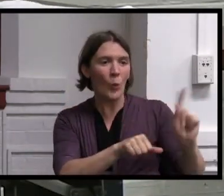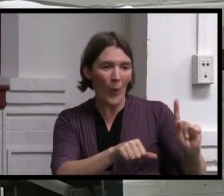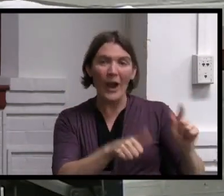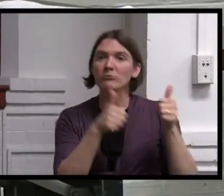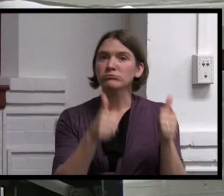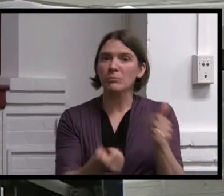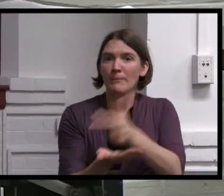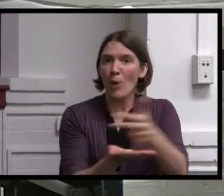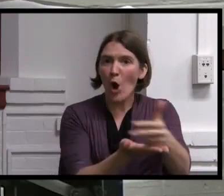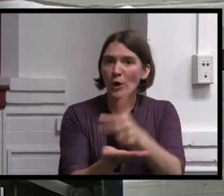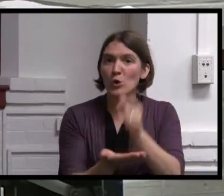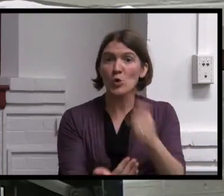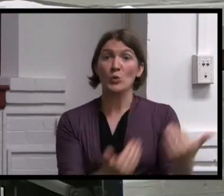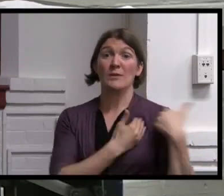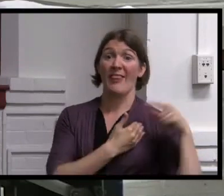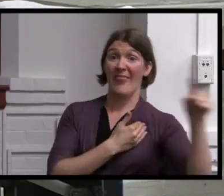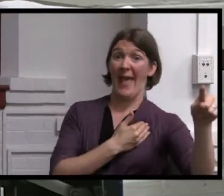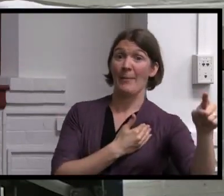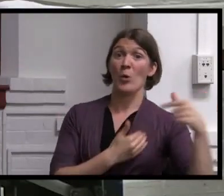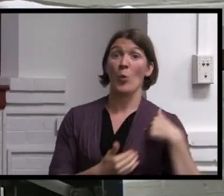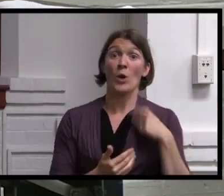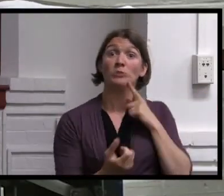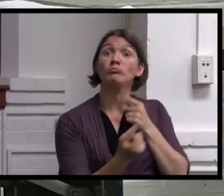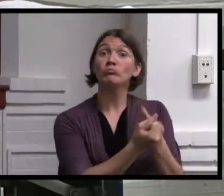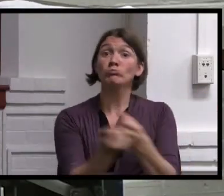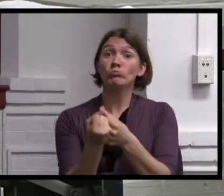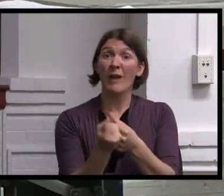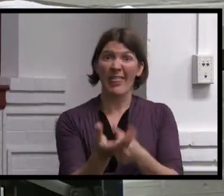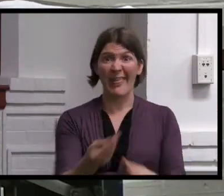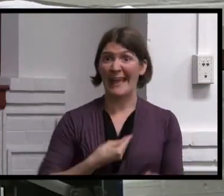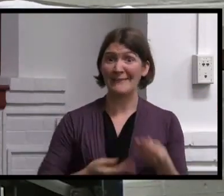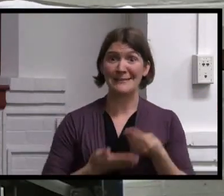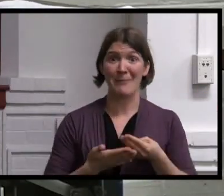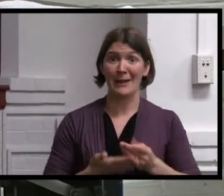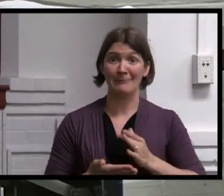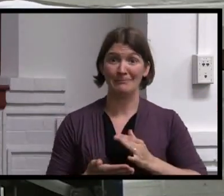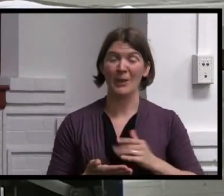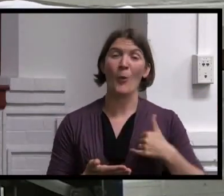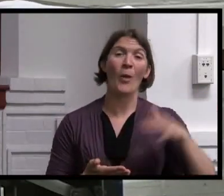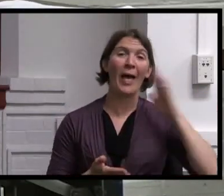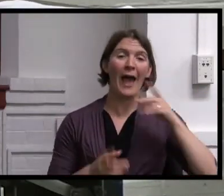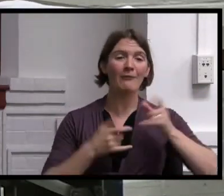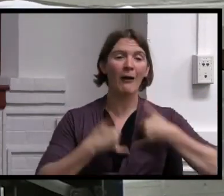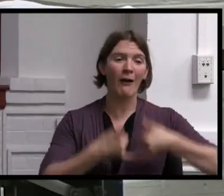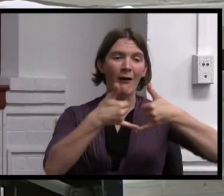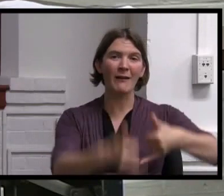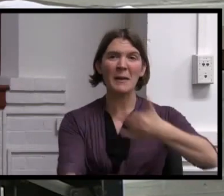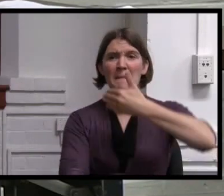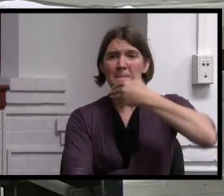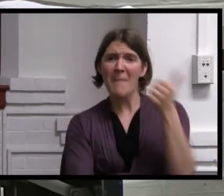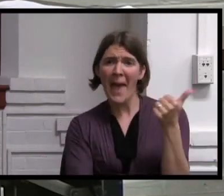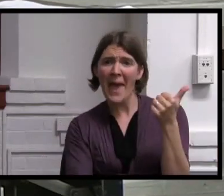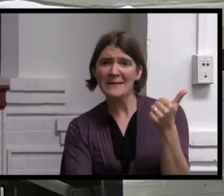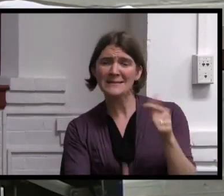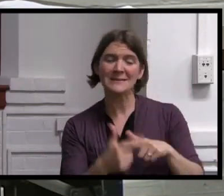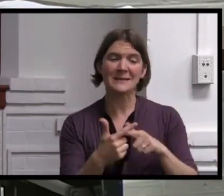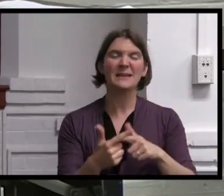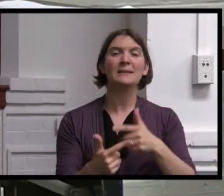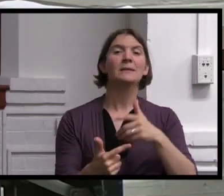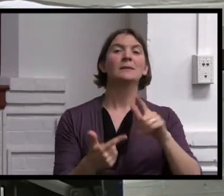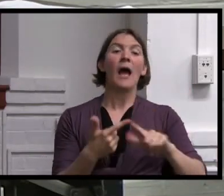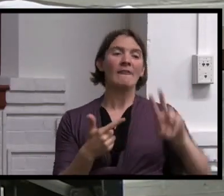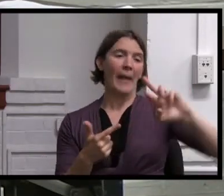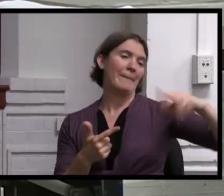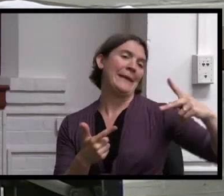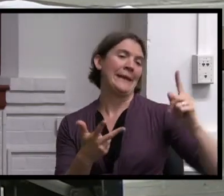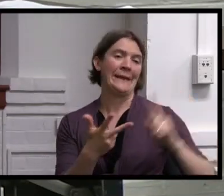the responsibilities fall to them, but we're there to support them. There's going to be awards for best of VIP, best in show.